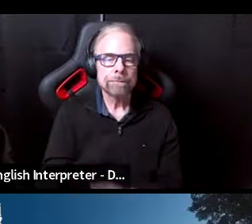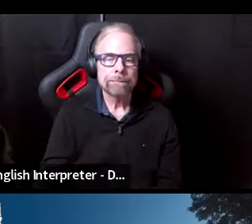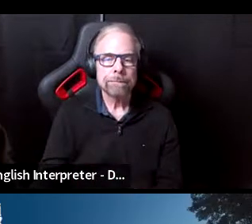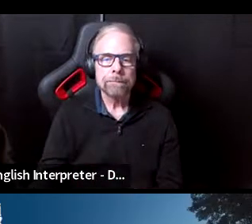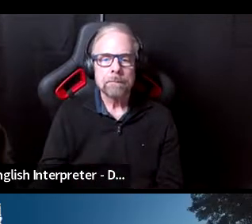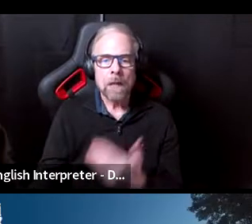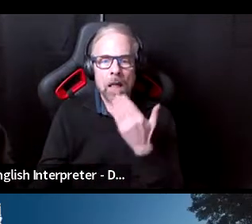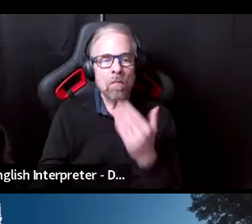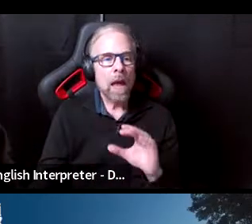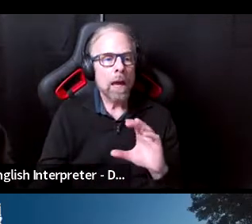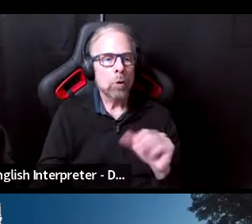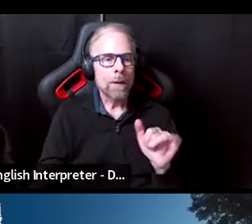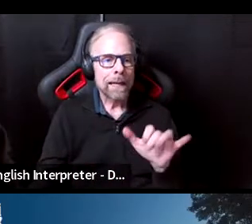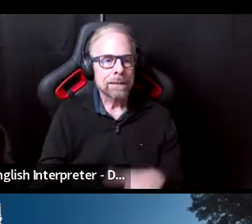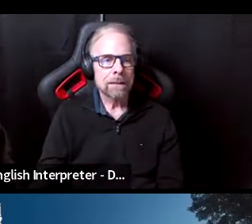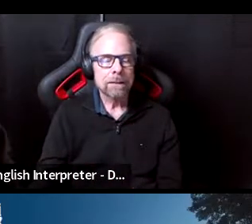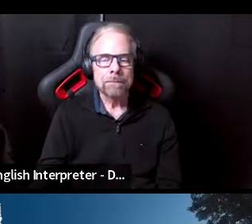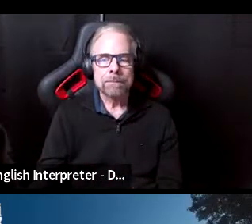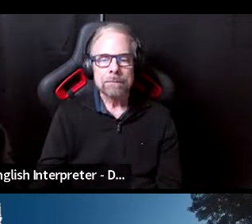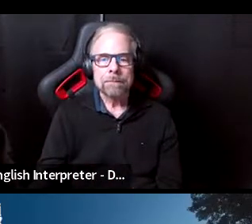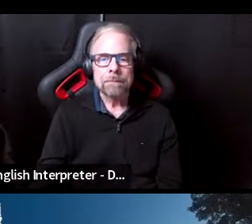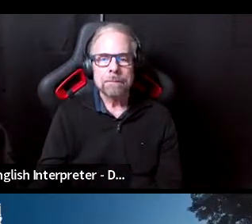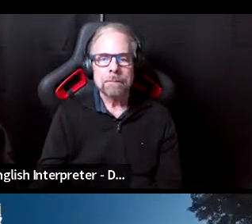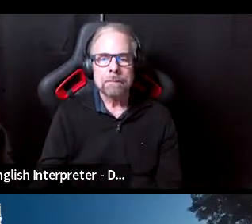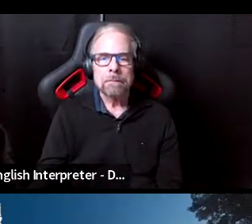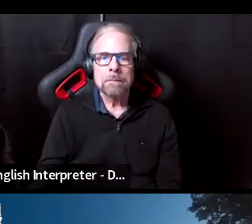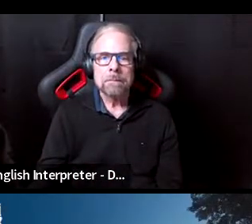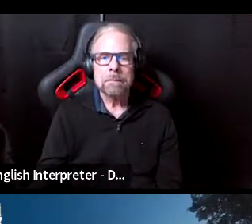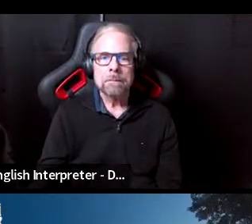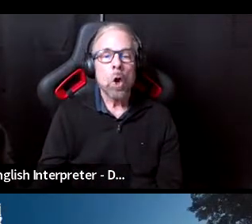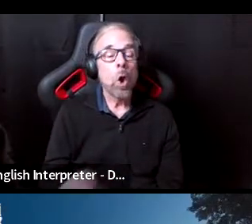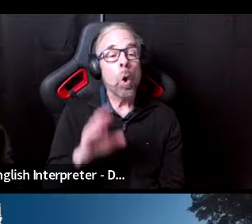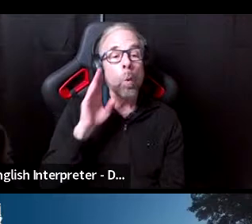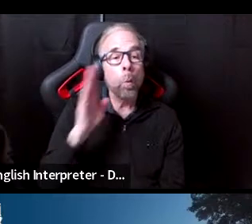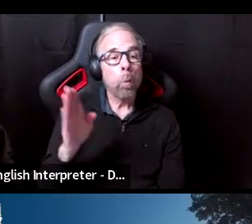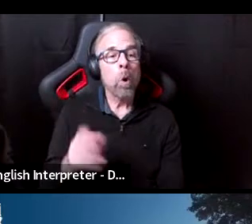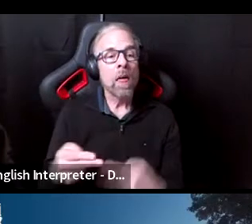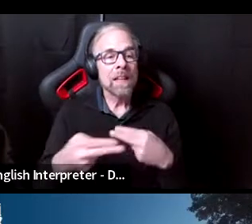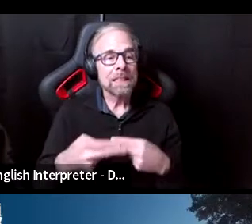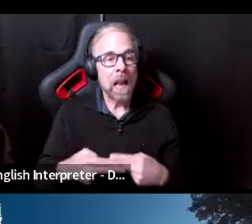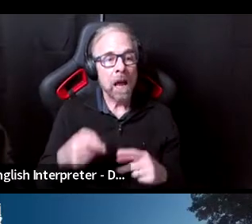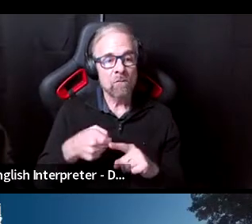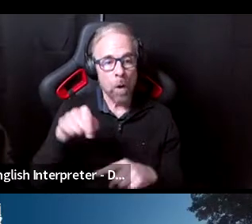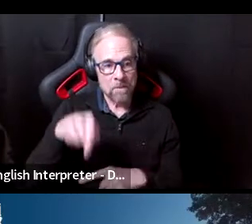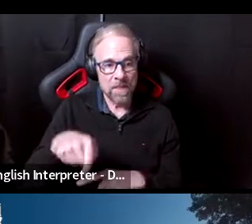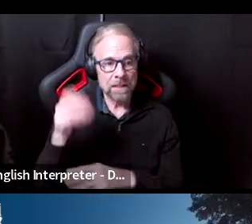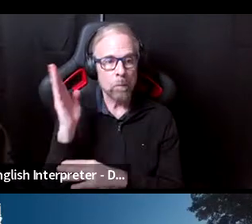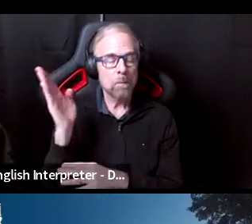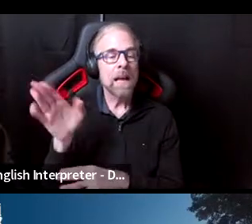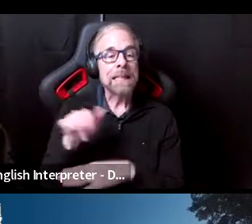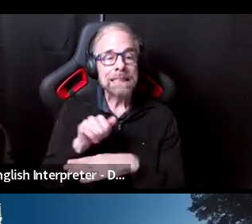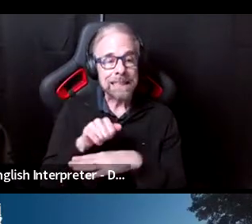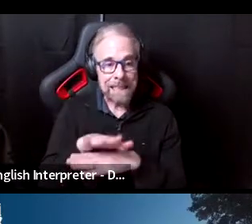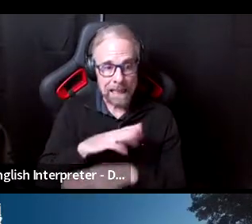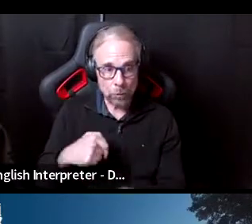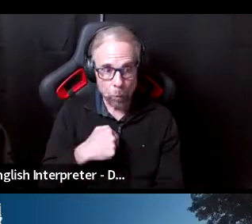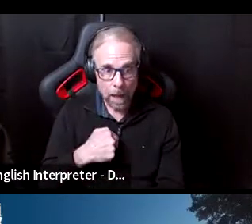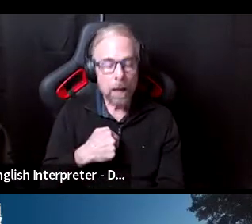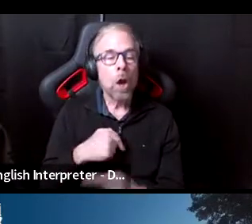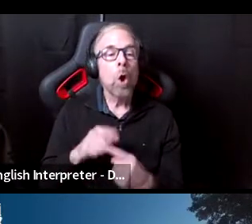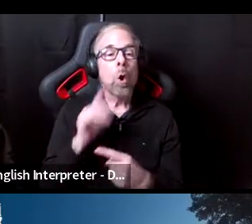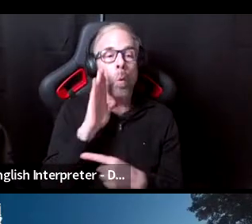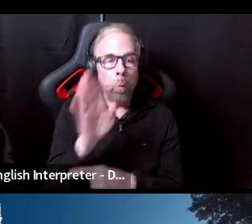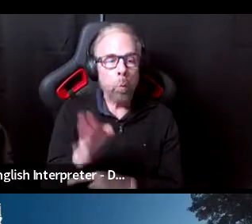Thank you, Casey. Will the slides from this presentation be sent to us, and will a recording